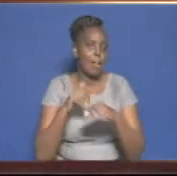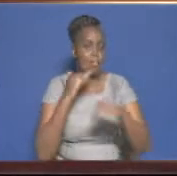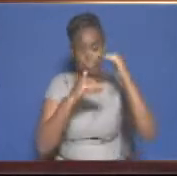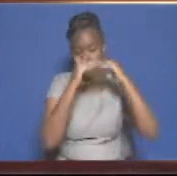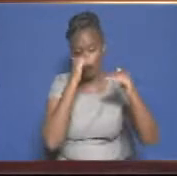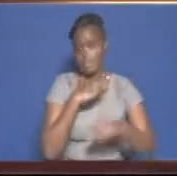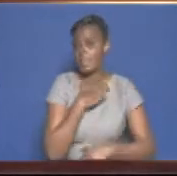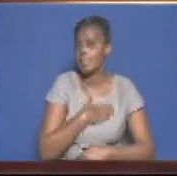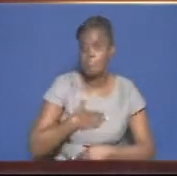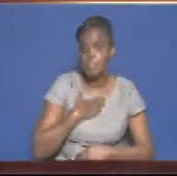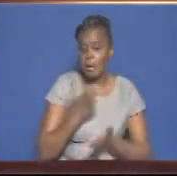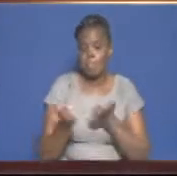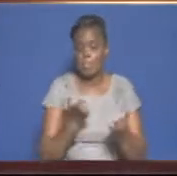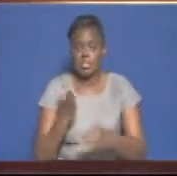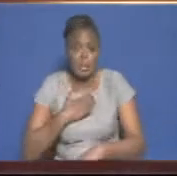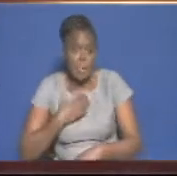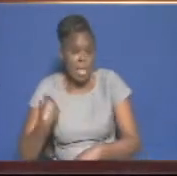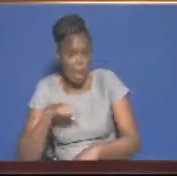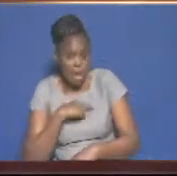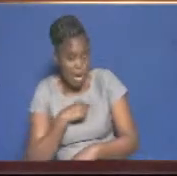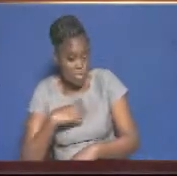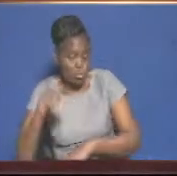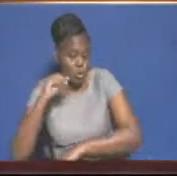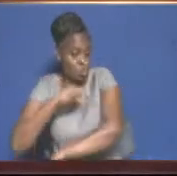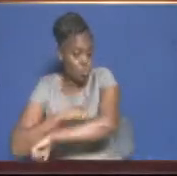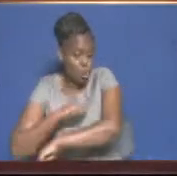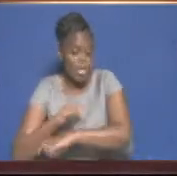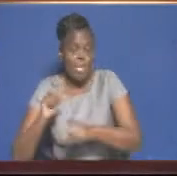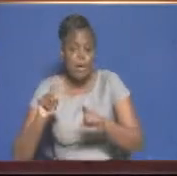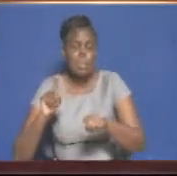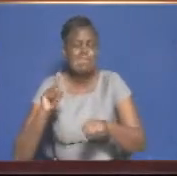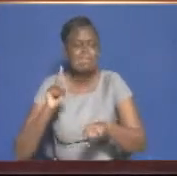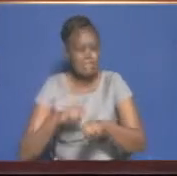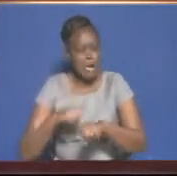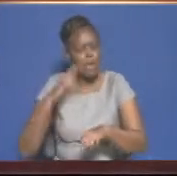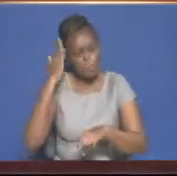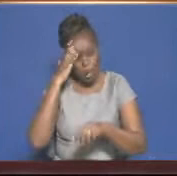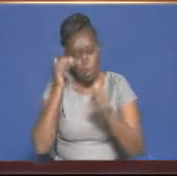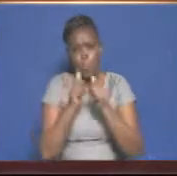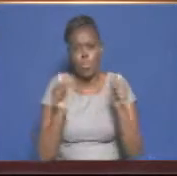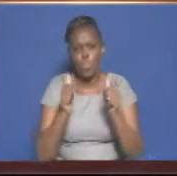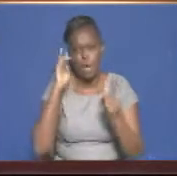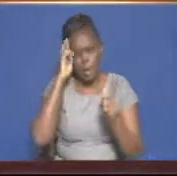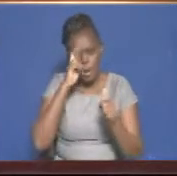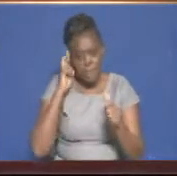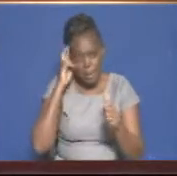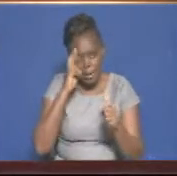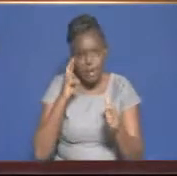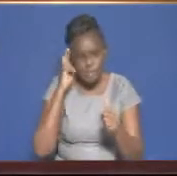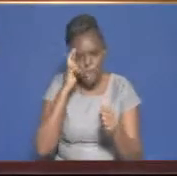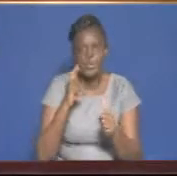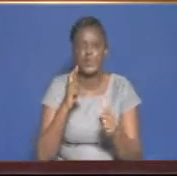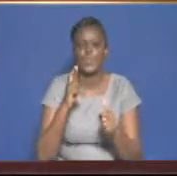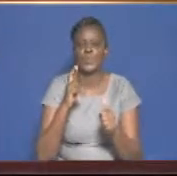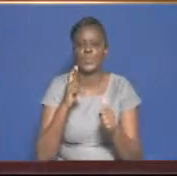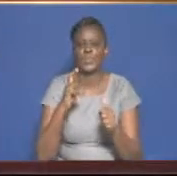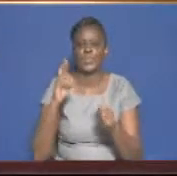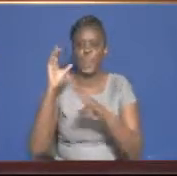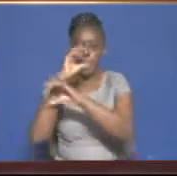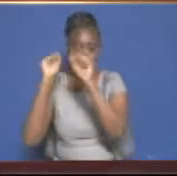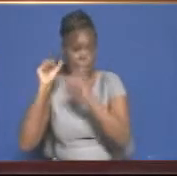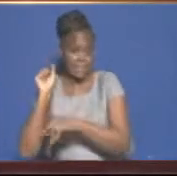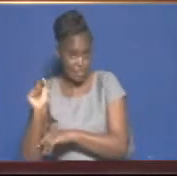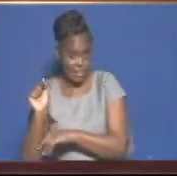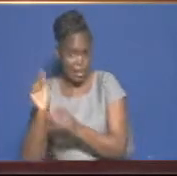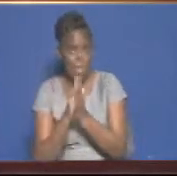Speaker. It's not our business to start asking people to go to school when they very well know that the reason Kenyatta, the president,